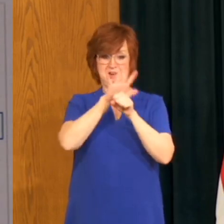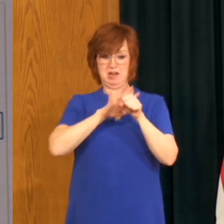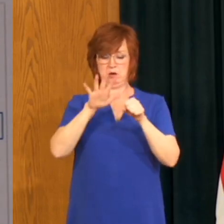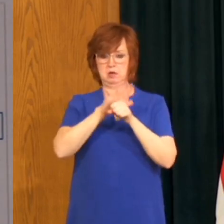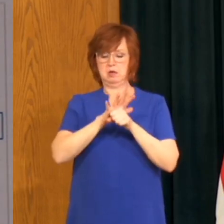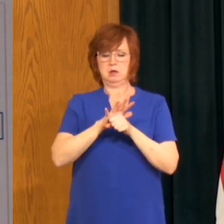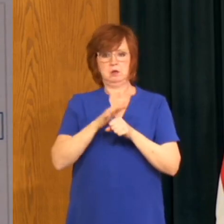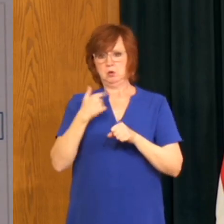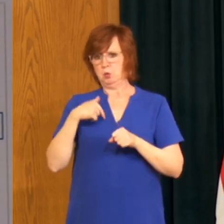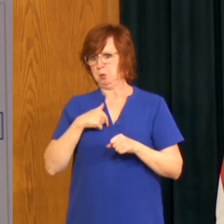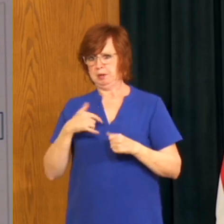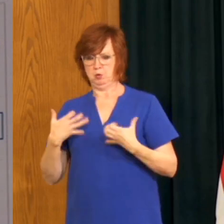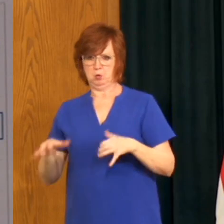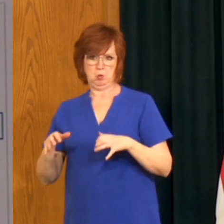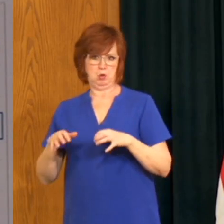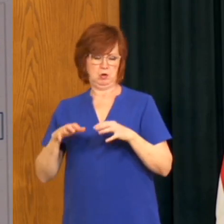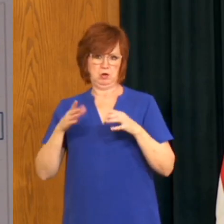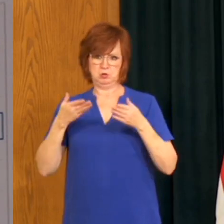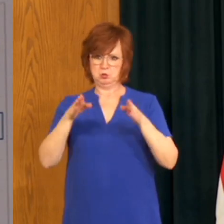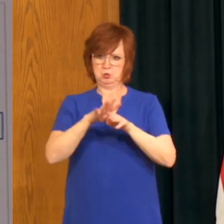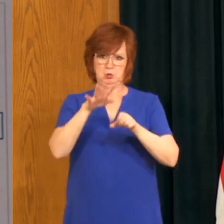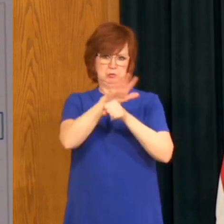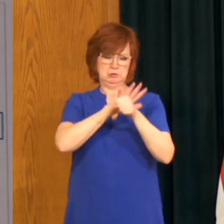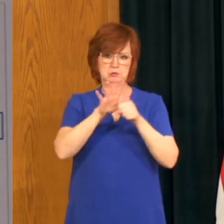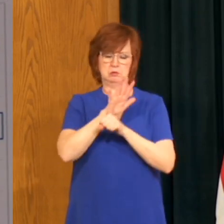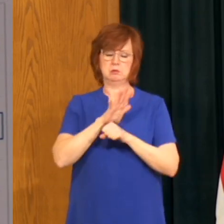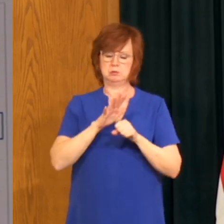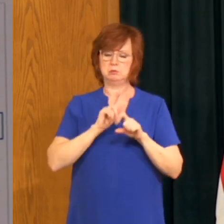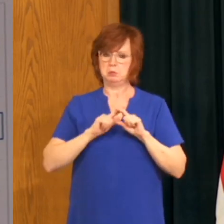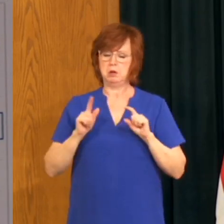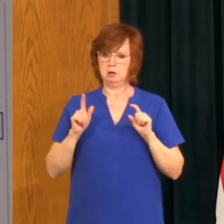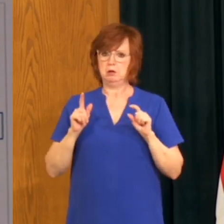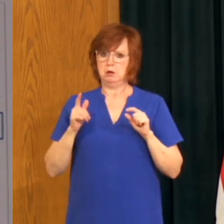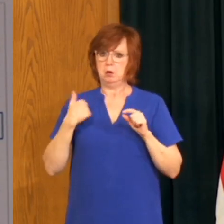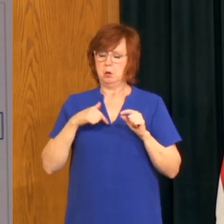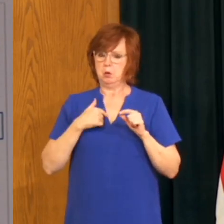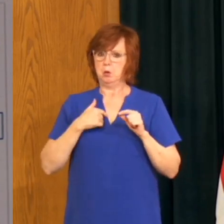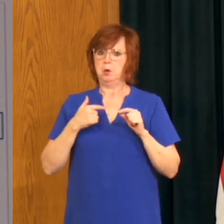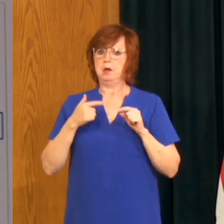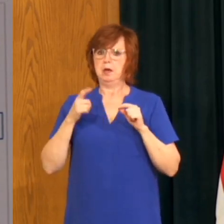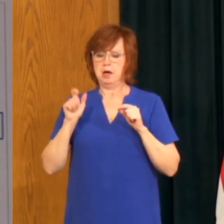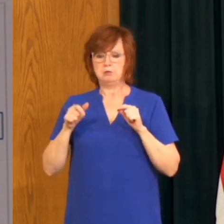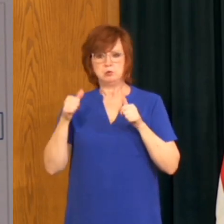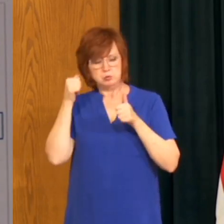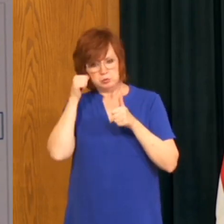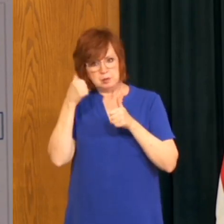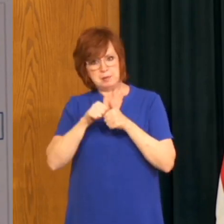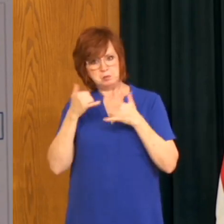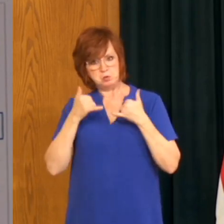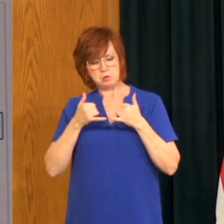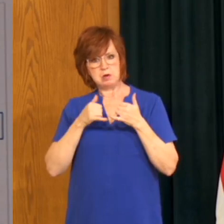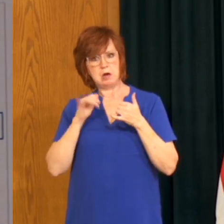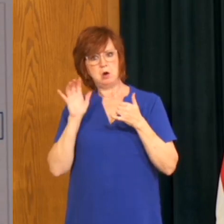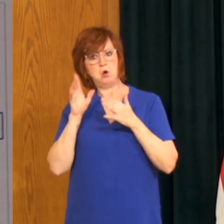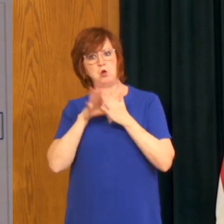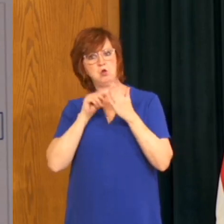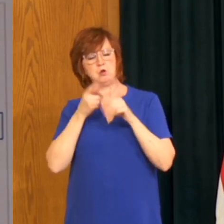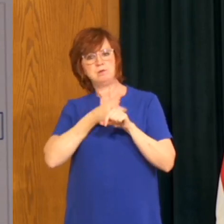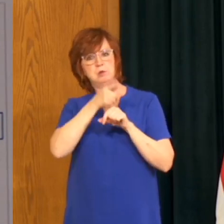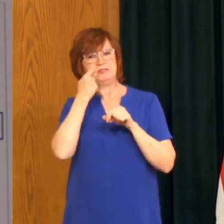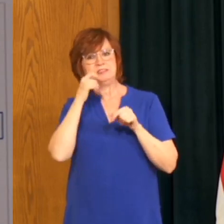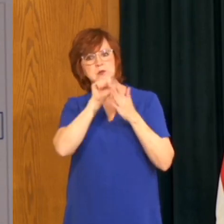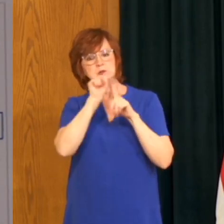happening. Avoid large-scale transmission as much as we can, but if it happens, be more thoughtful and surgical in terms of what do we want to slow